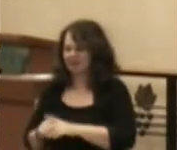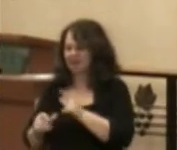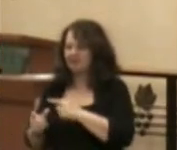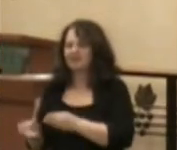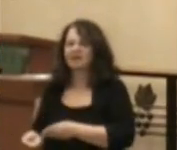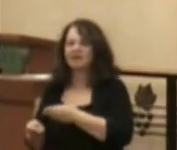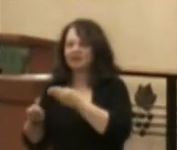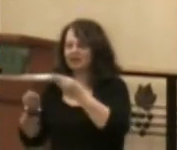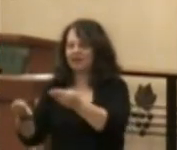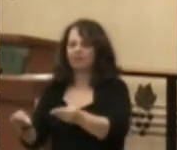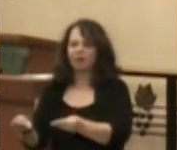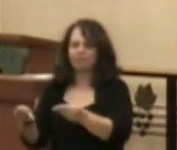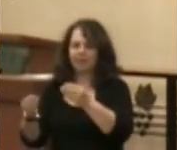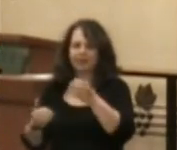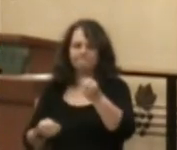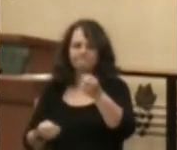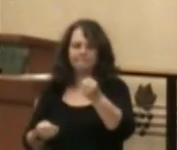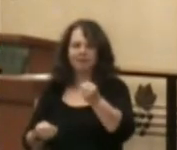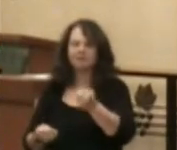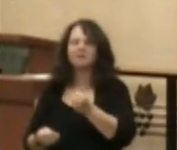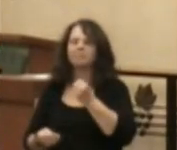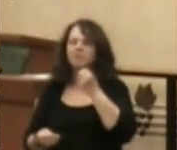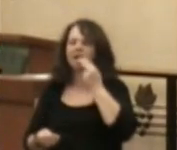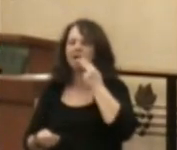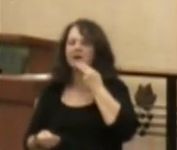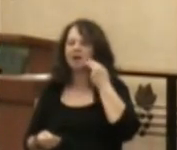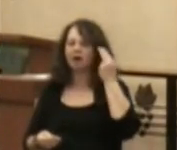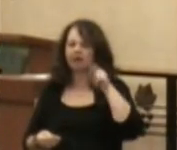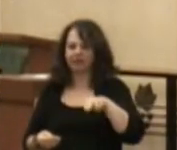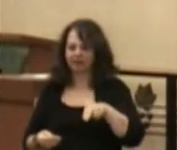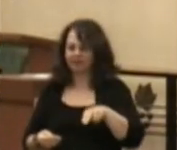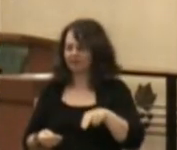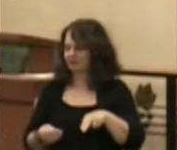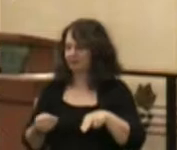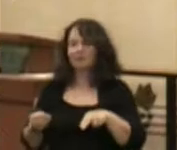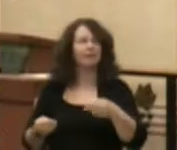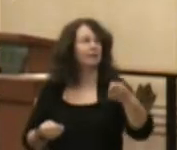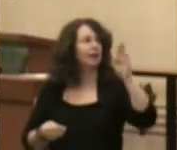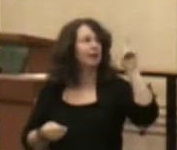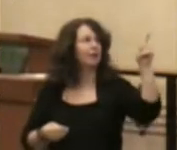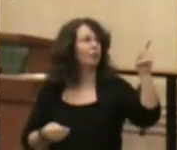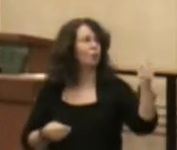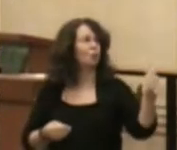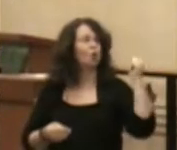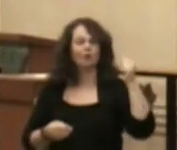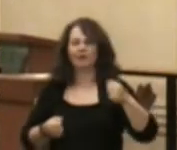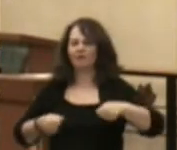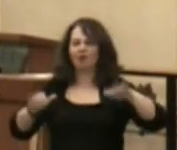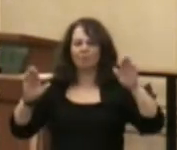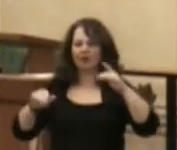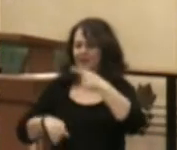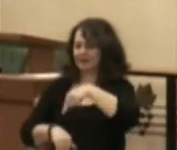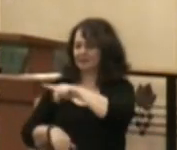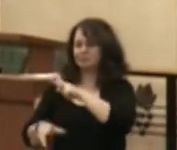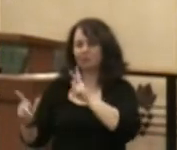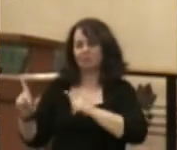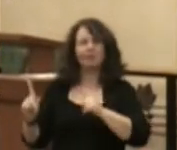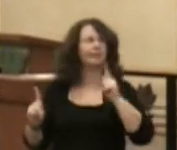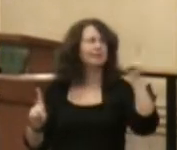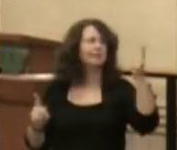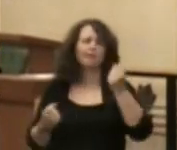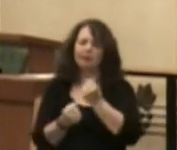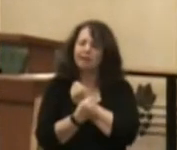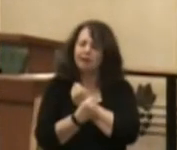us. God cannot easily give up on a people whom he loves. And we would